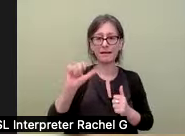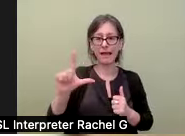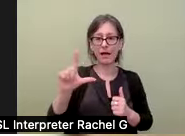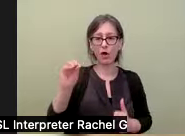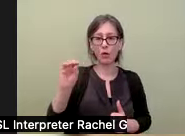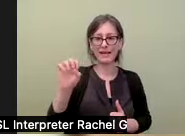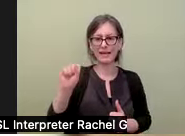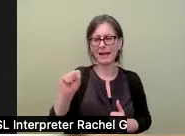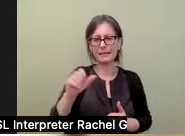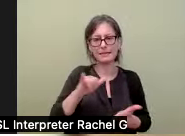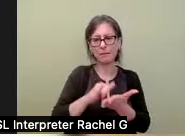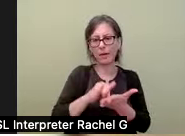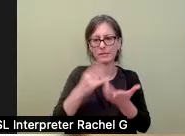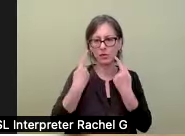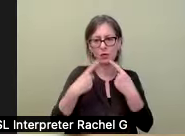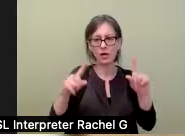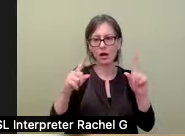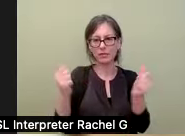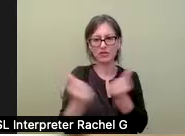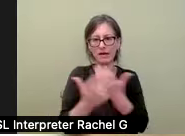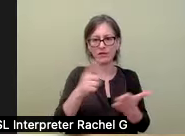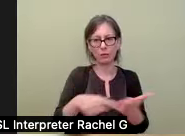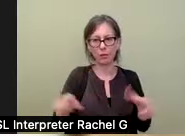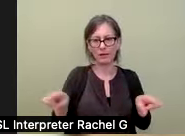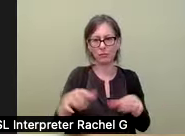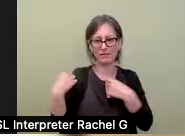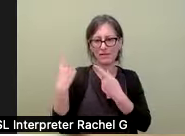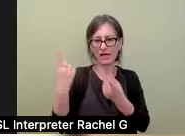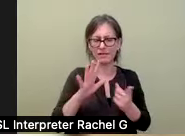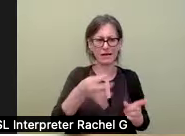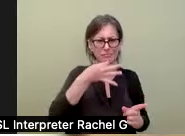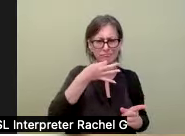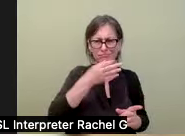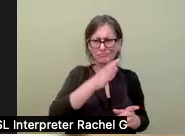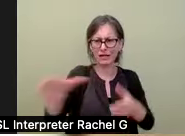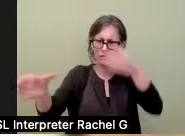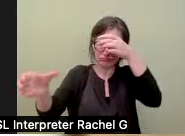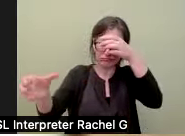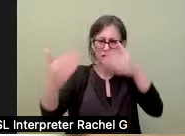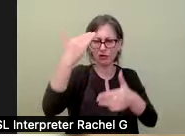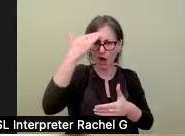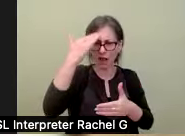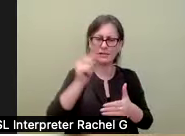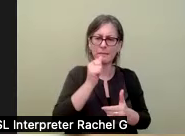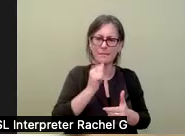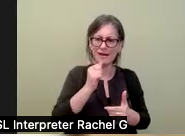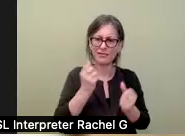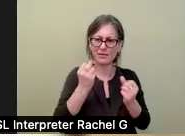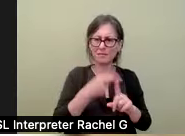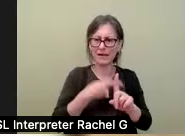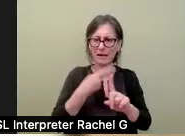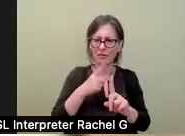to accomplish as much as we have so far. So their expertise, their guidance, their patience over these many months, they've really